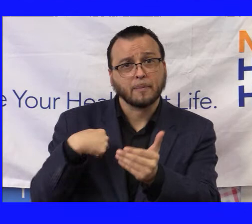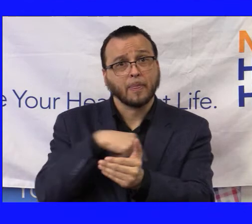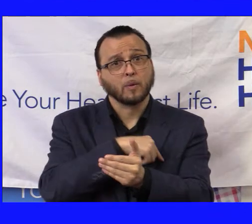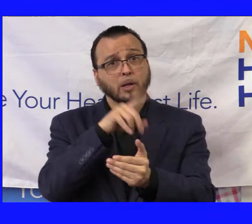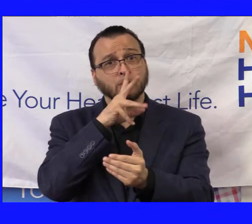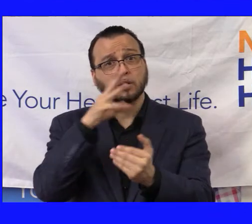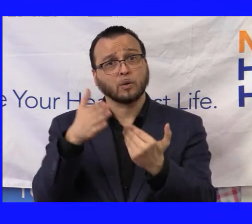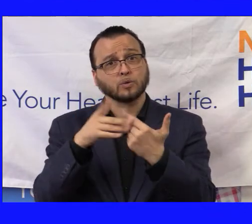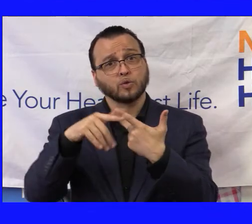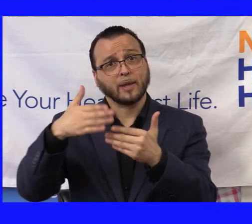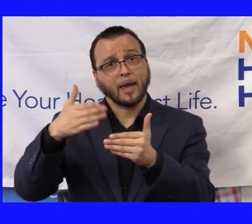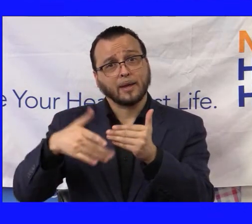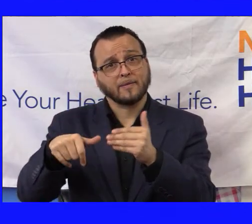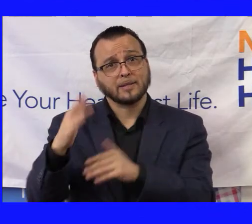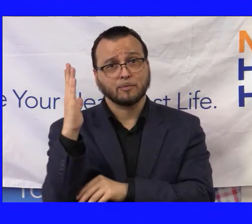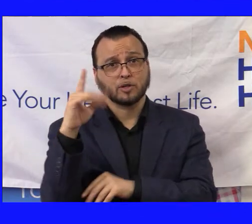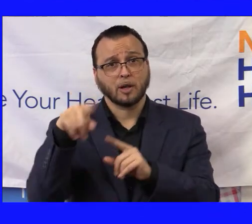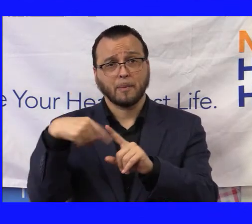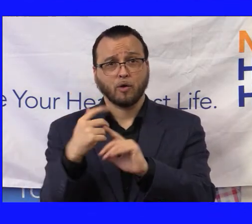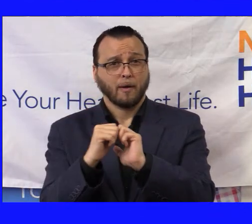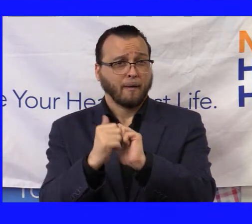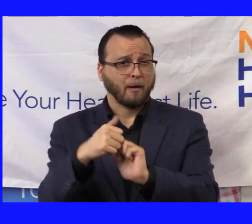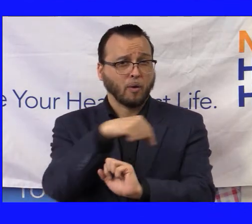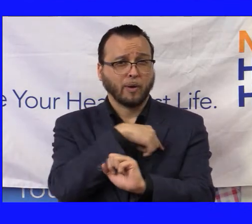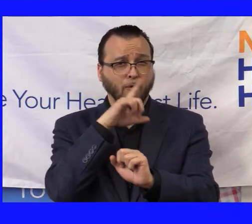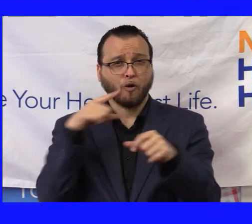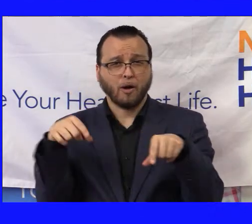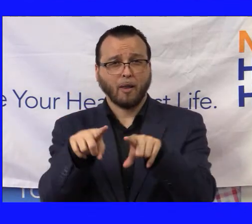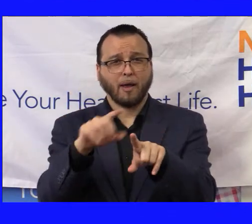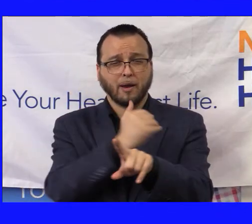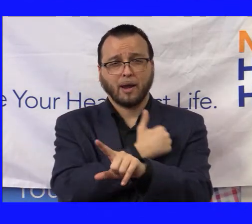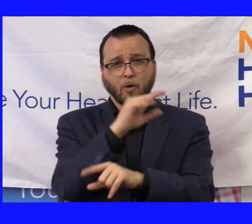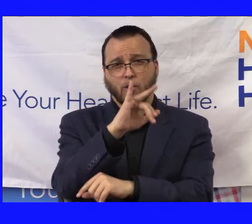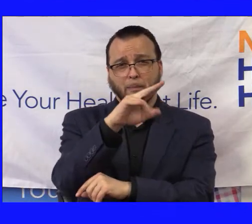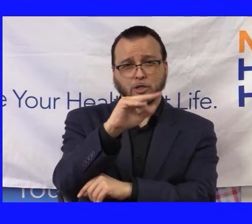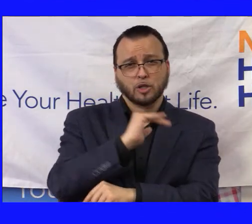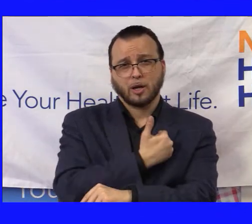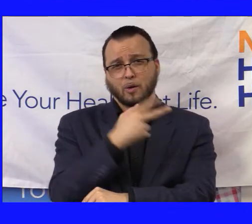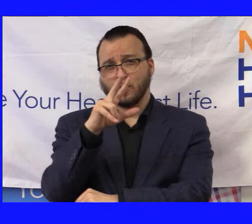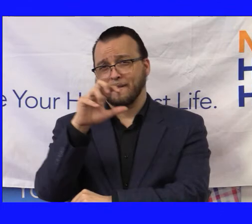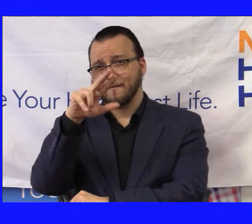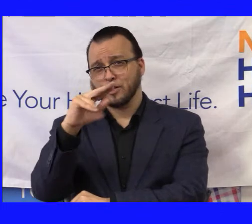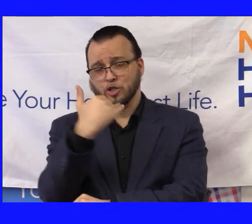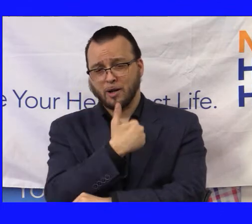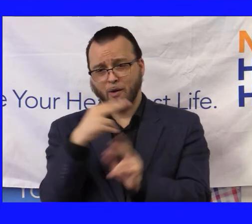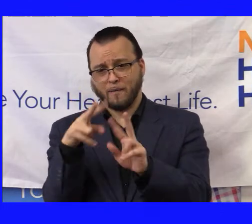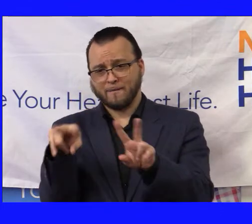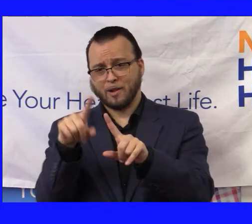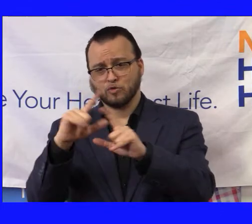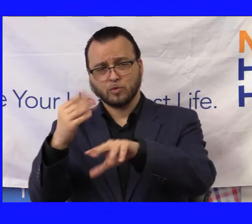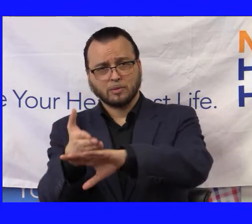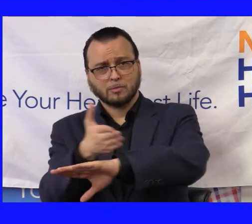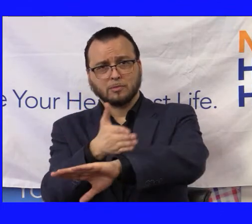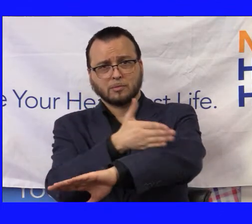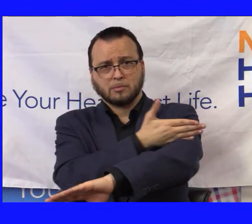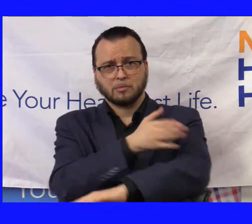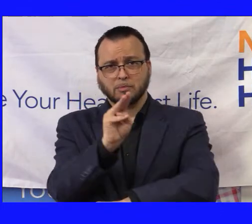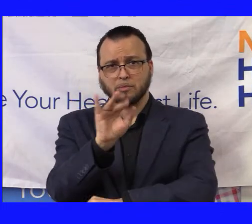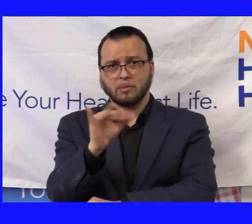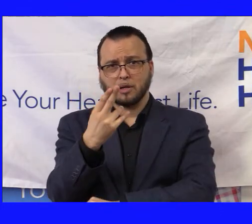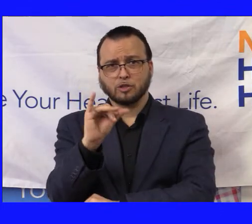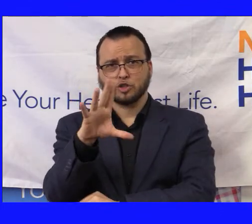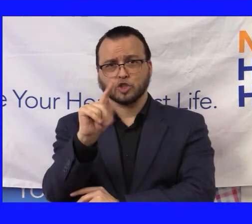speak toward the end of this presentation upon how we are aligning our mission, vision, and values to enhancing MyChart.